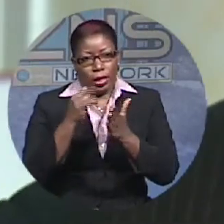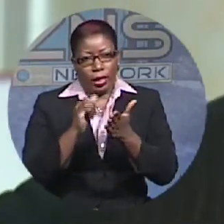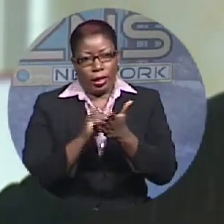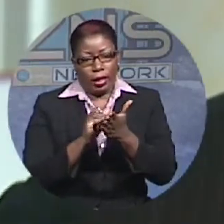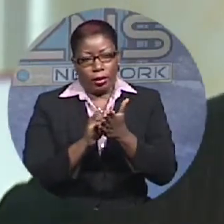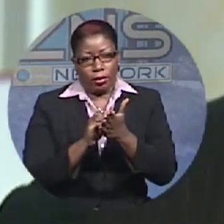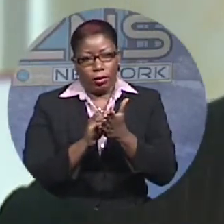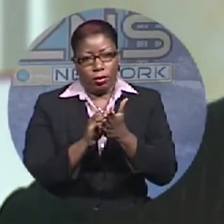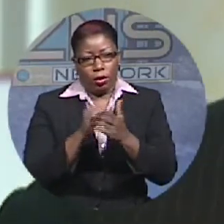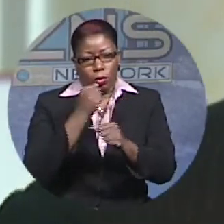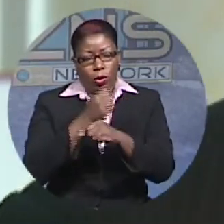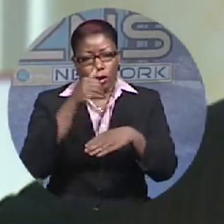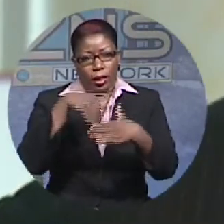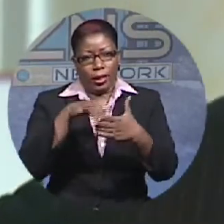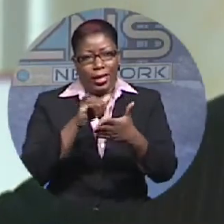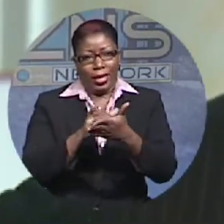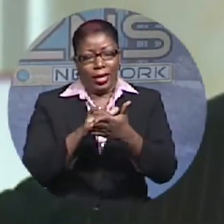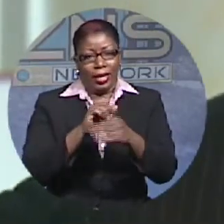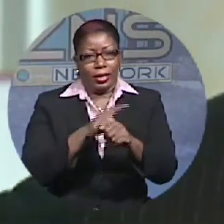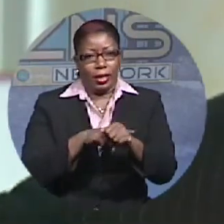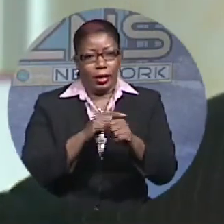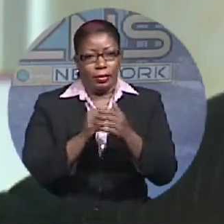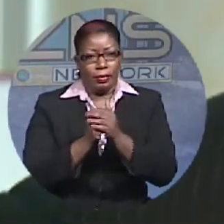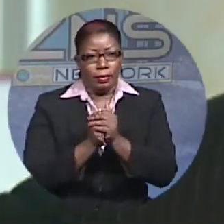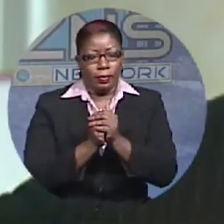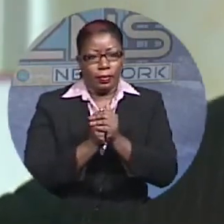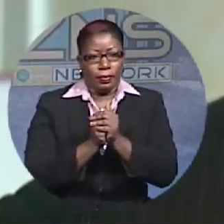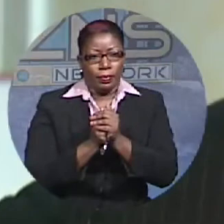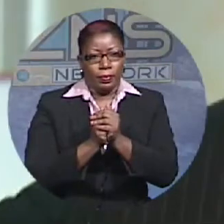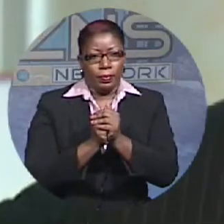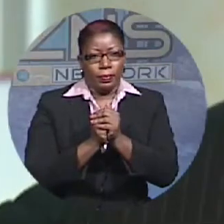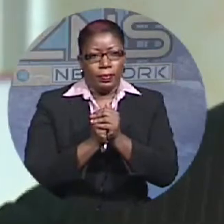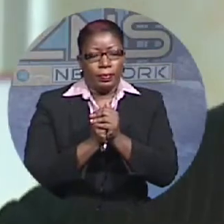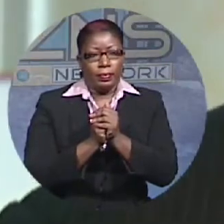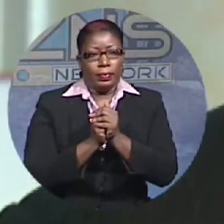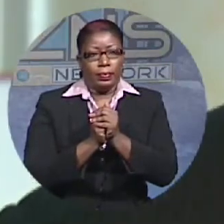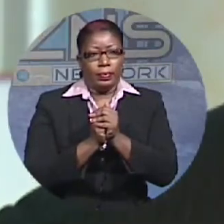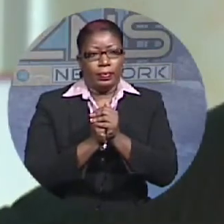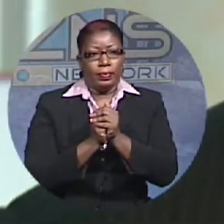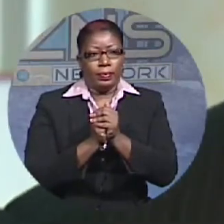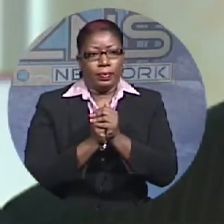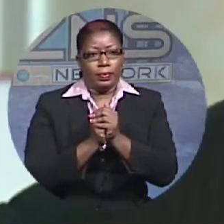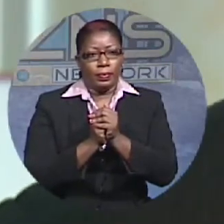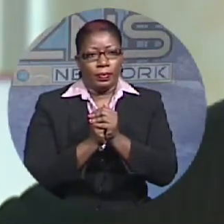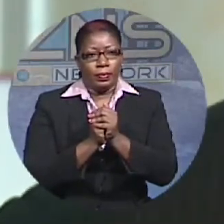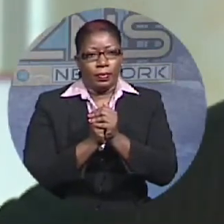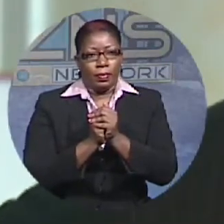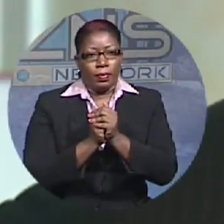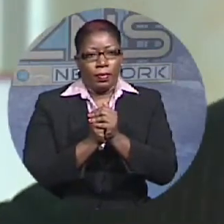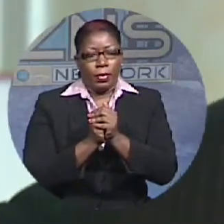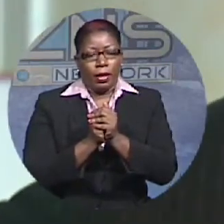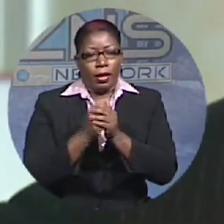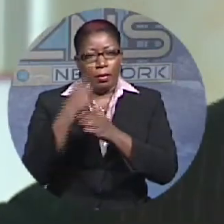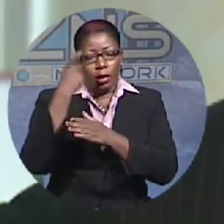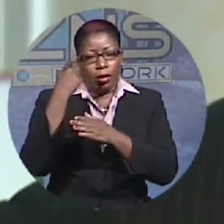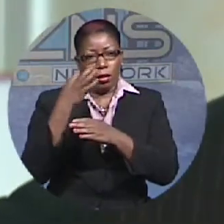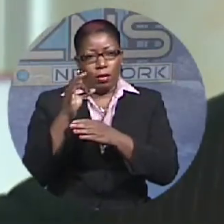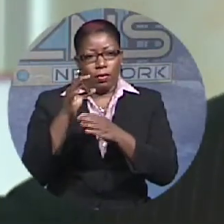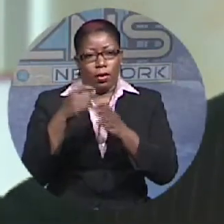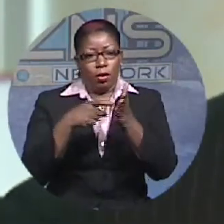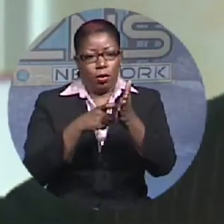frame, having regard, I believe, to the constant requests from my office to do